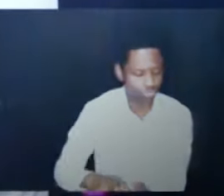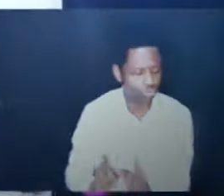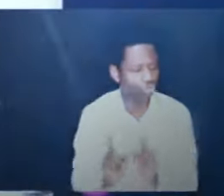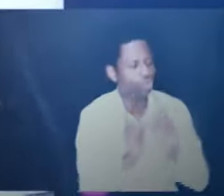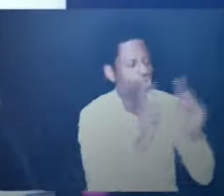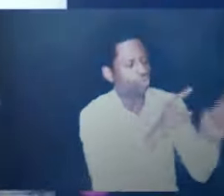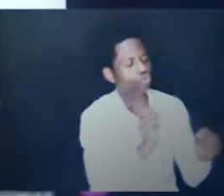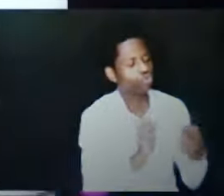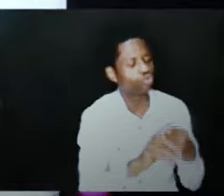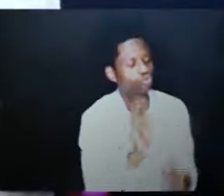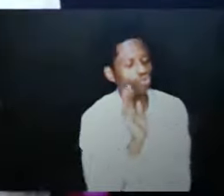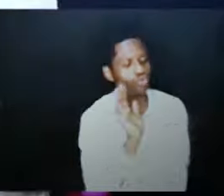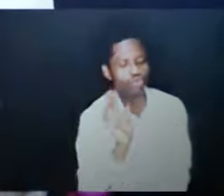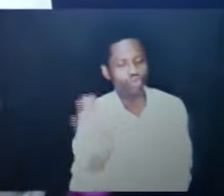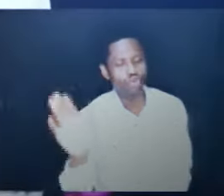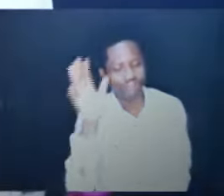Verse